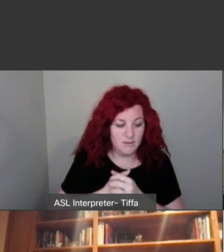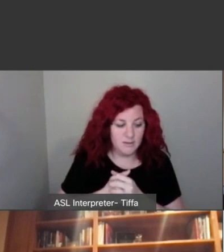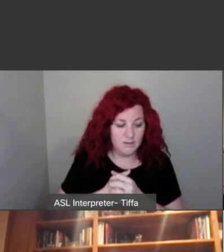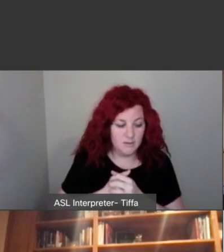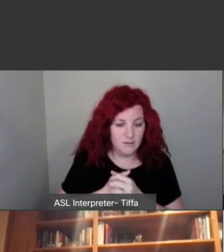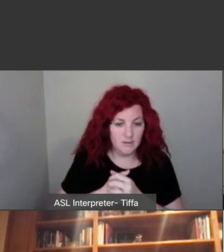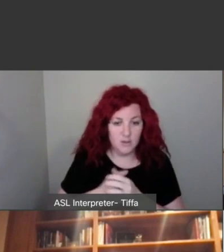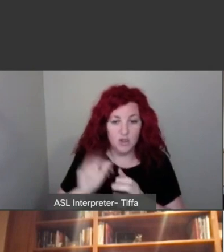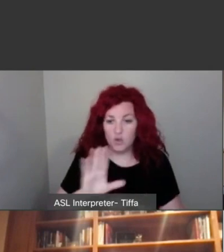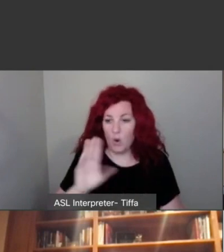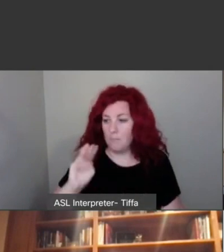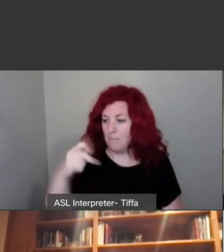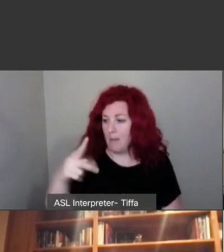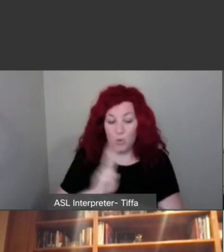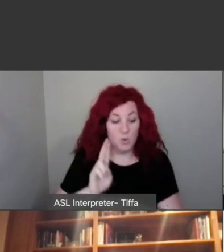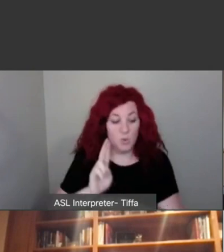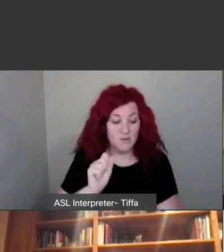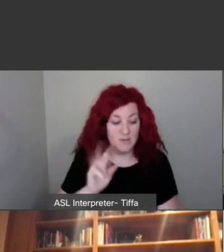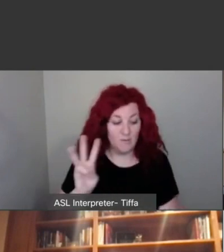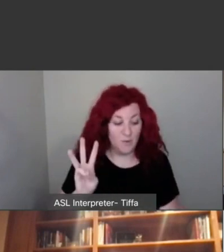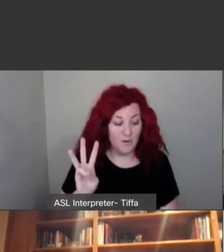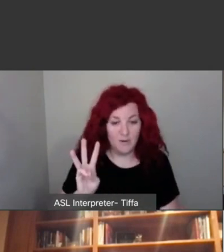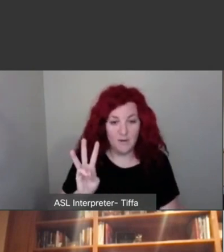our software. And you can find that at